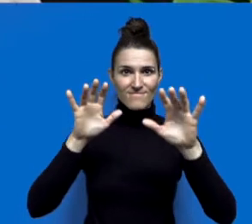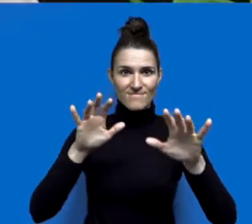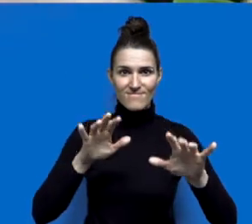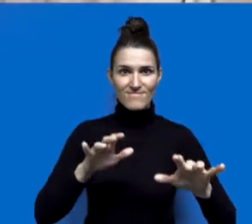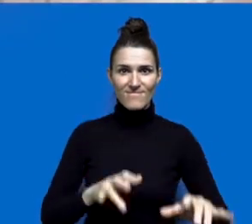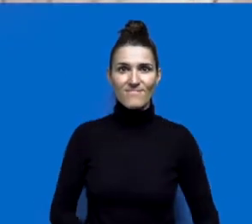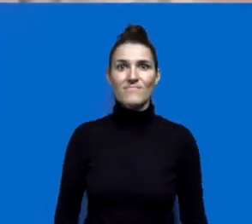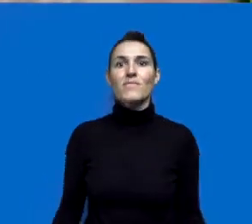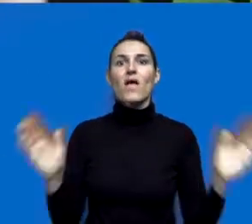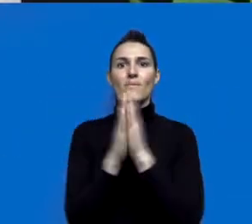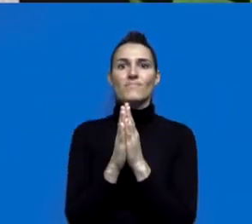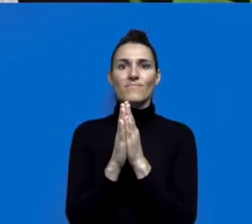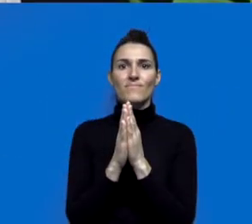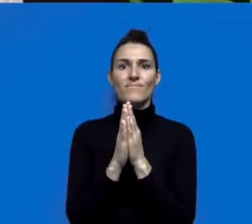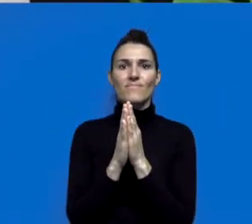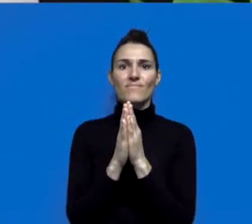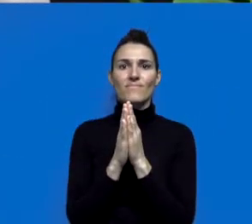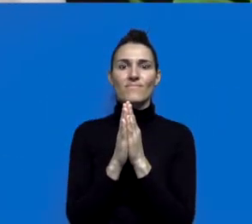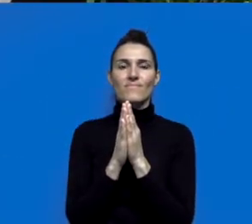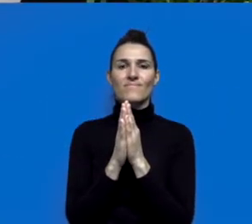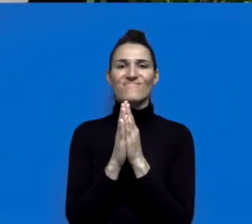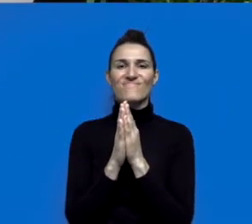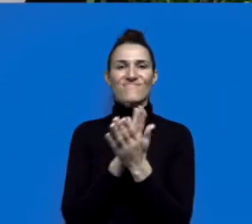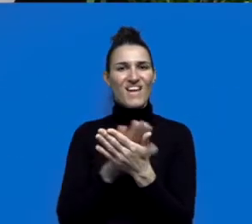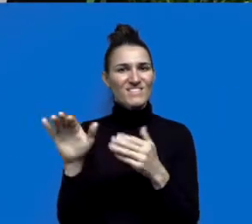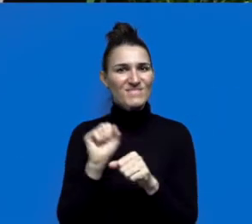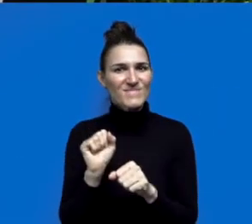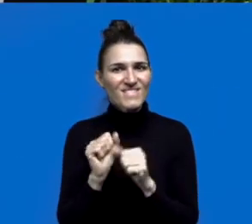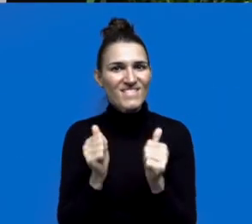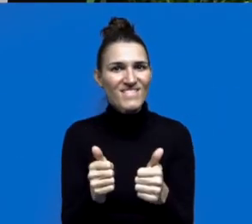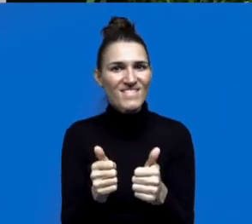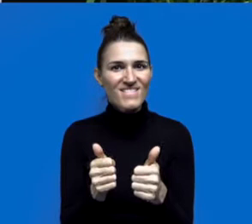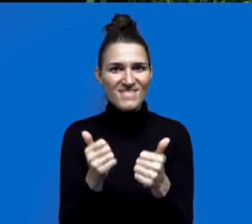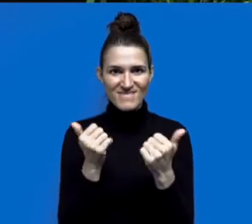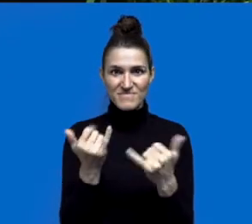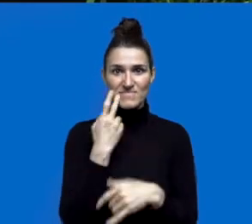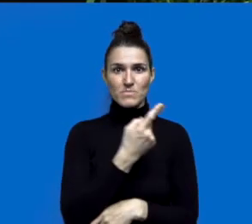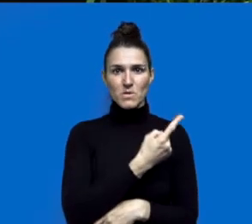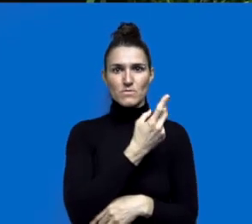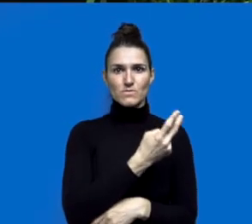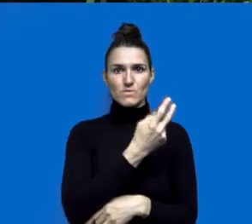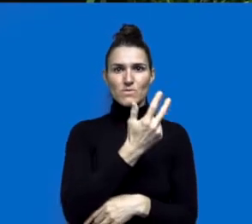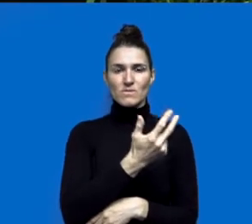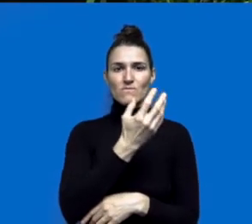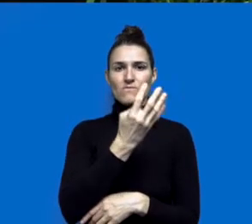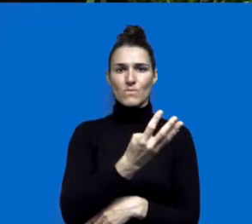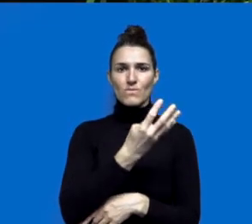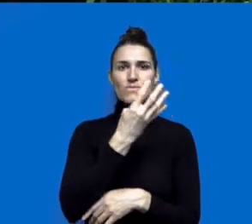drizzle, drizzle, plop. Nice work. 1, 2, 3,